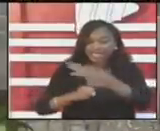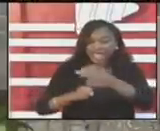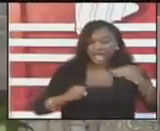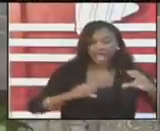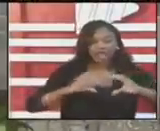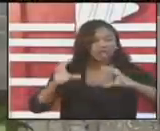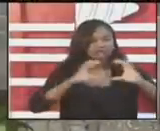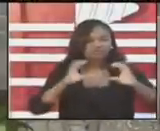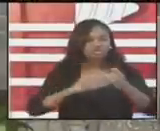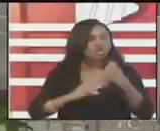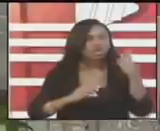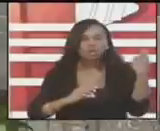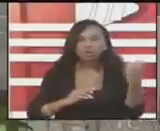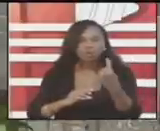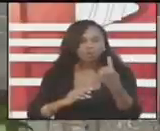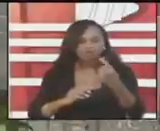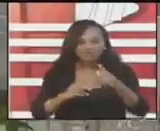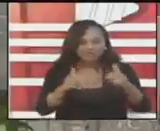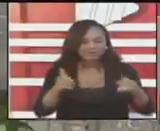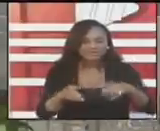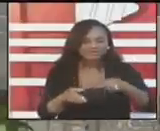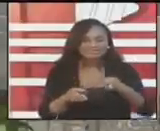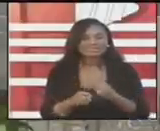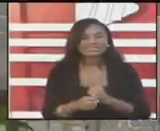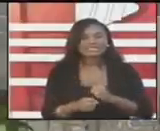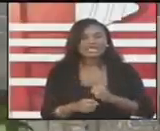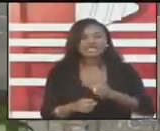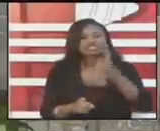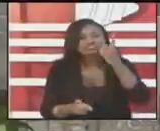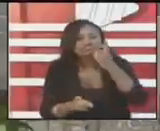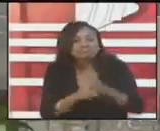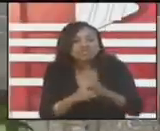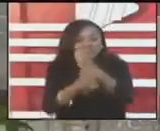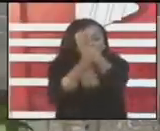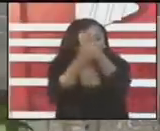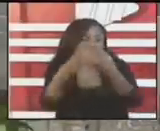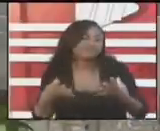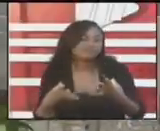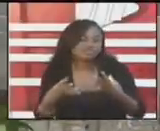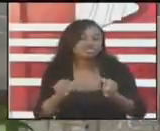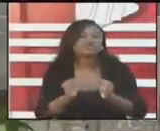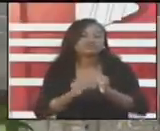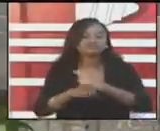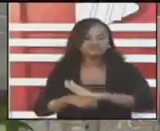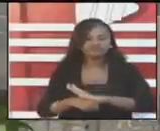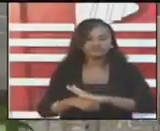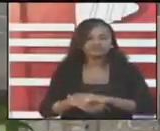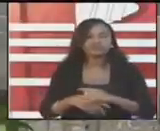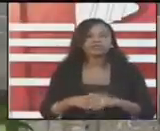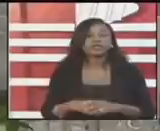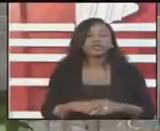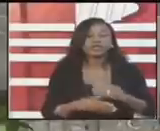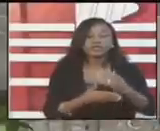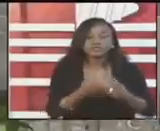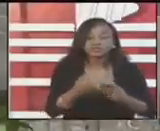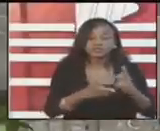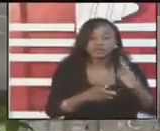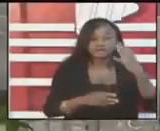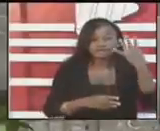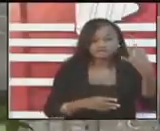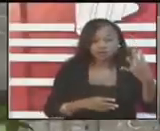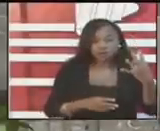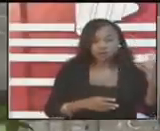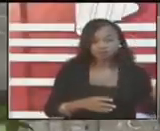your only credible sources of government information on COVID-19. 4 additional returning nationals tested positive for